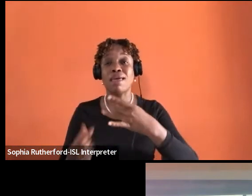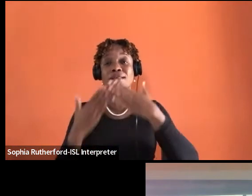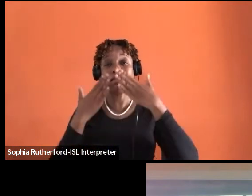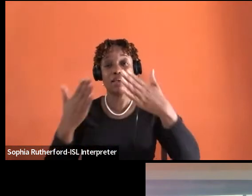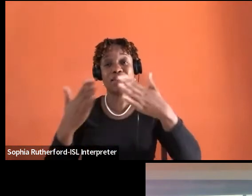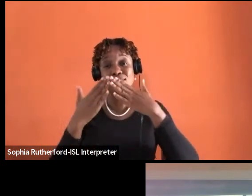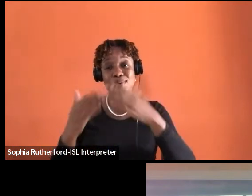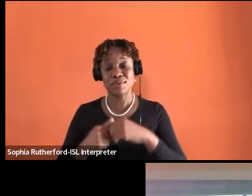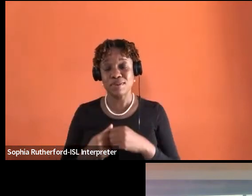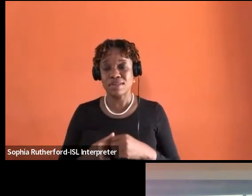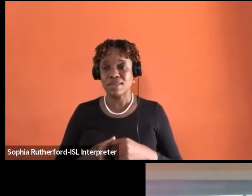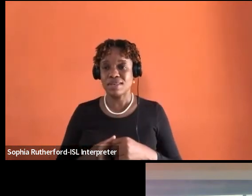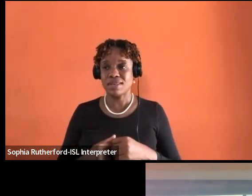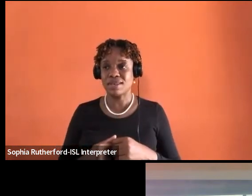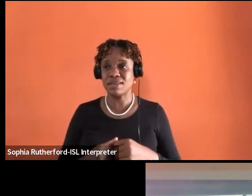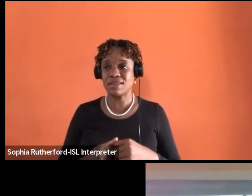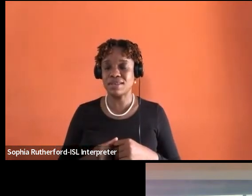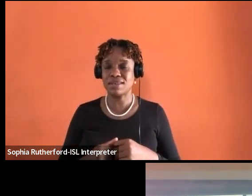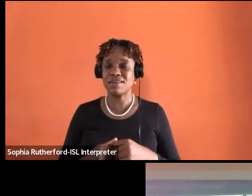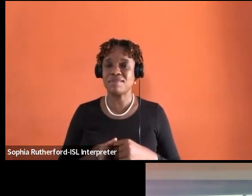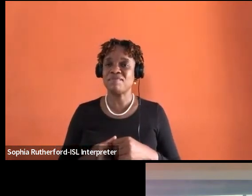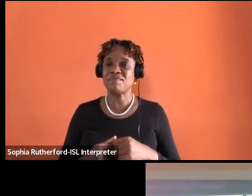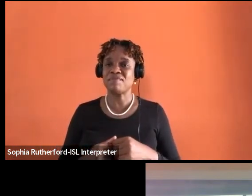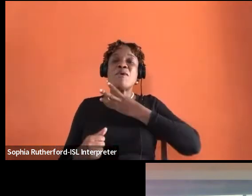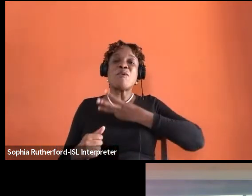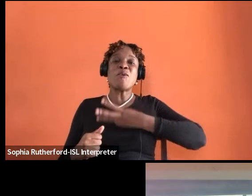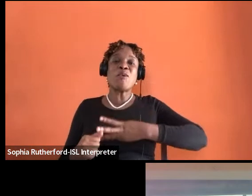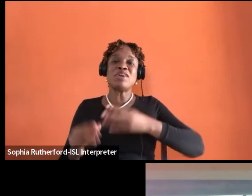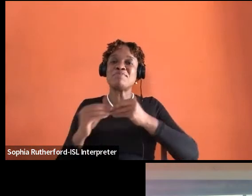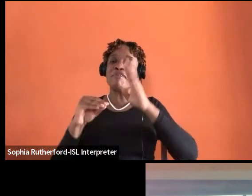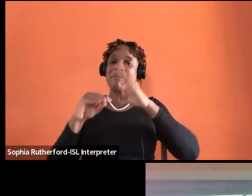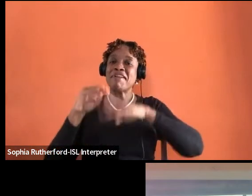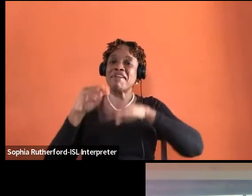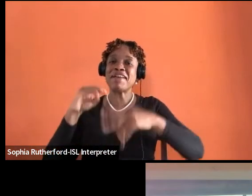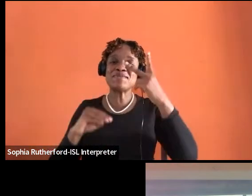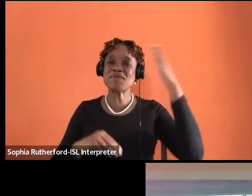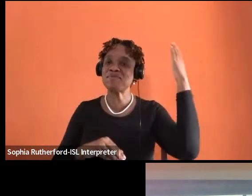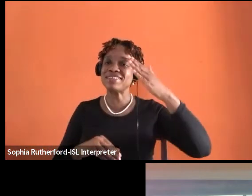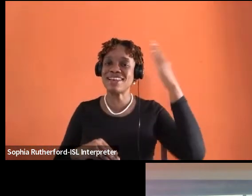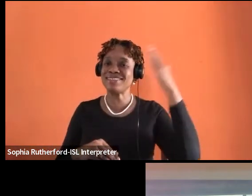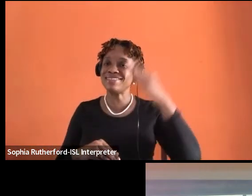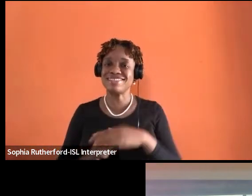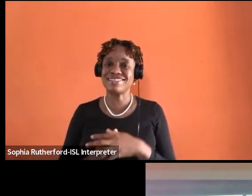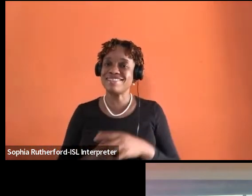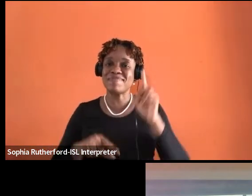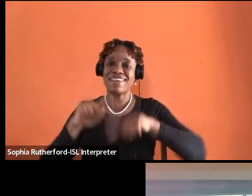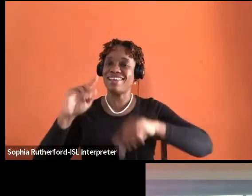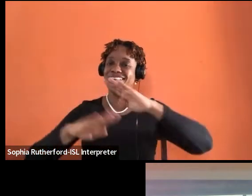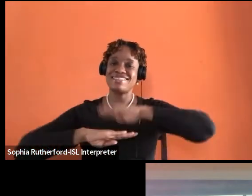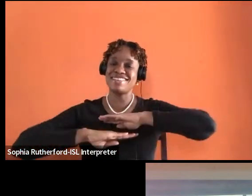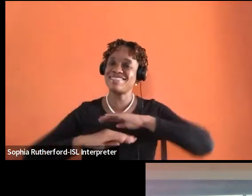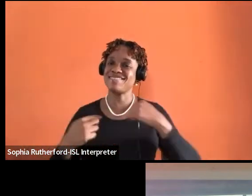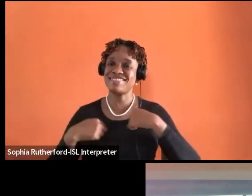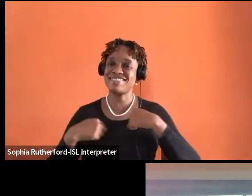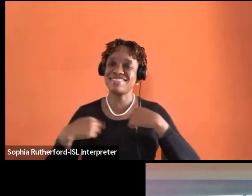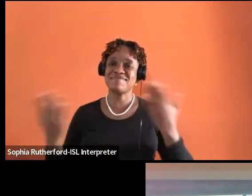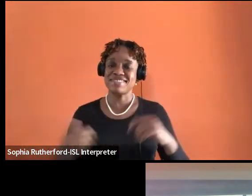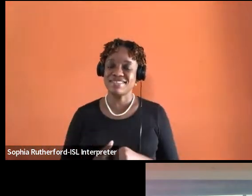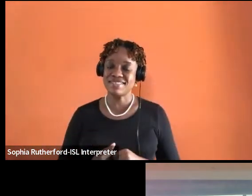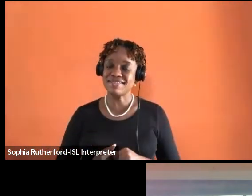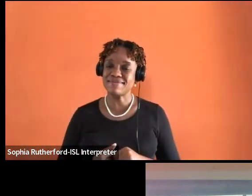more than two presentations, because I just can't get enough. There is a comment that's coming to mind